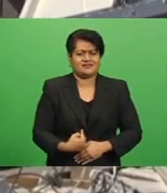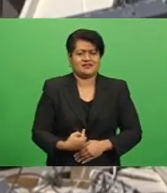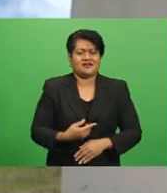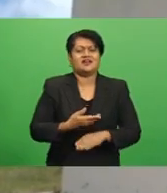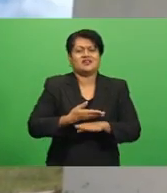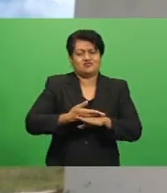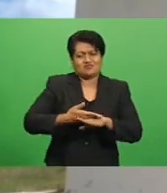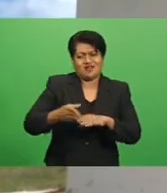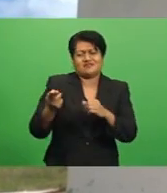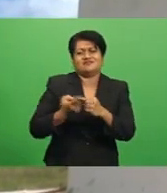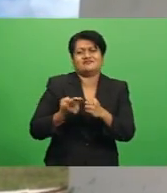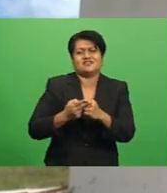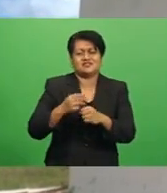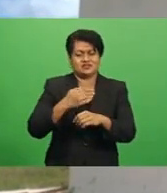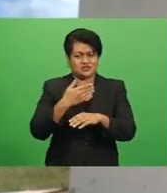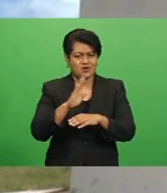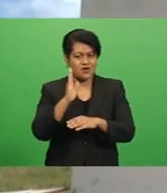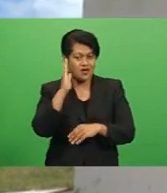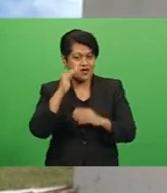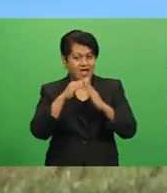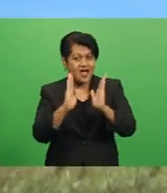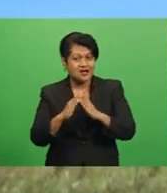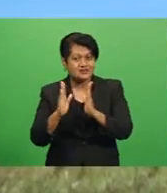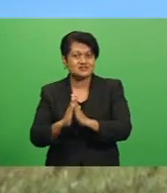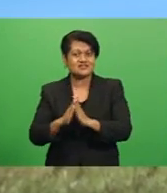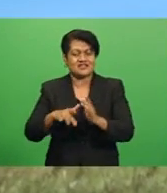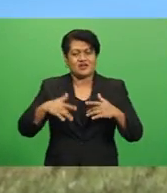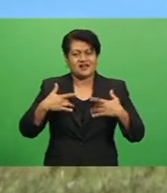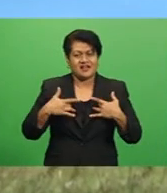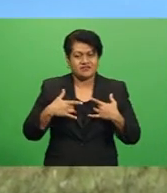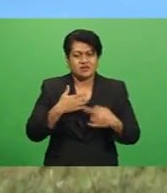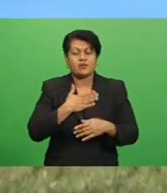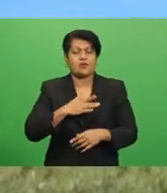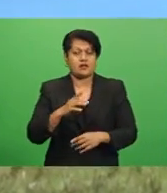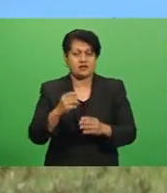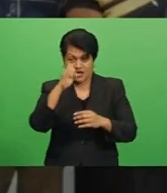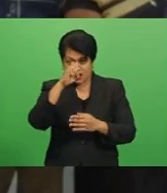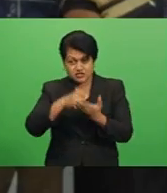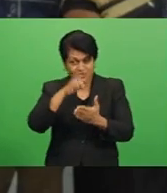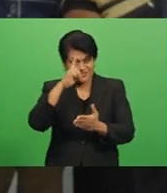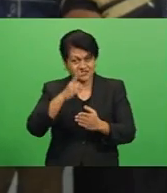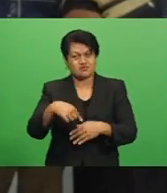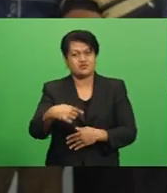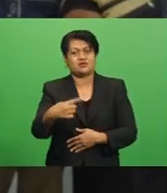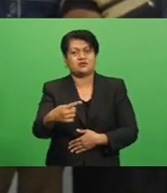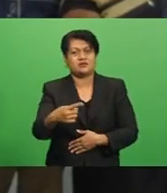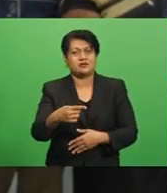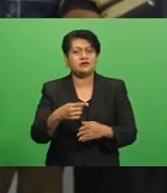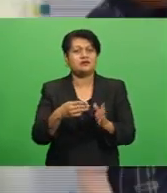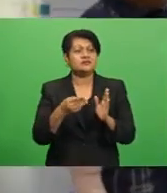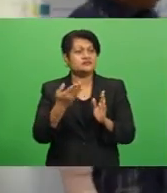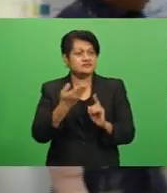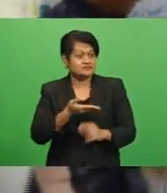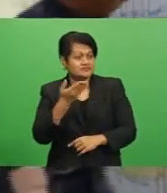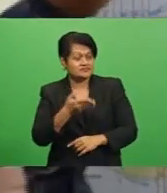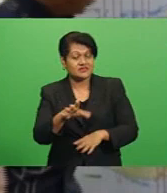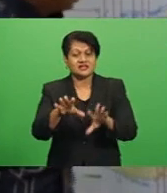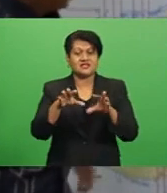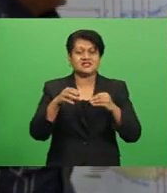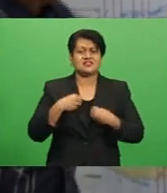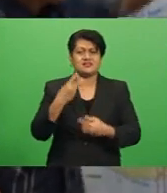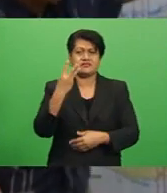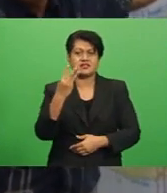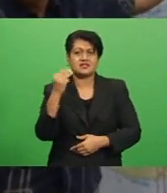homes, rebuild your lives. But we want the education of our children to continue. The minister also received $300,000 from